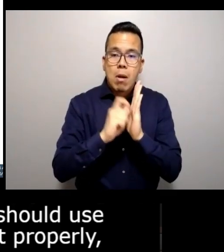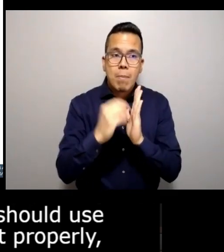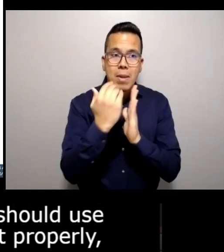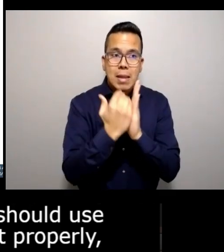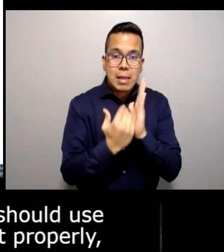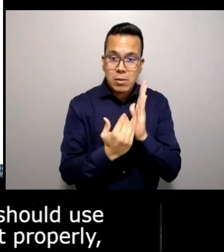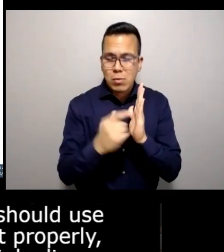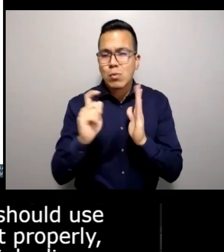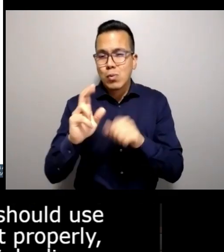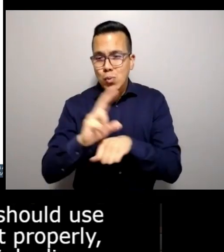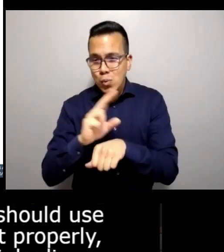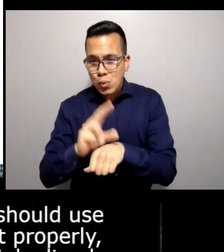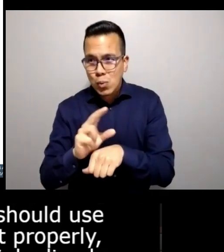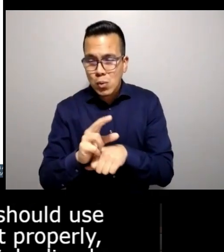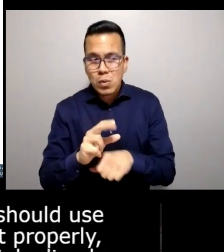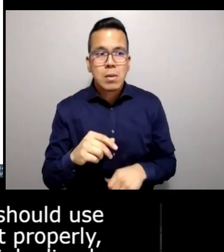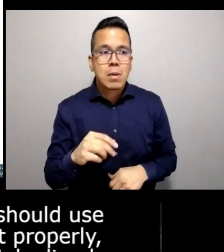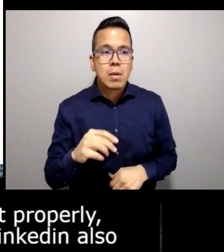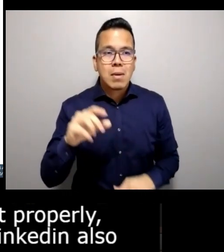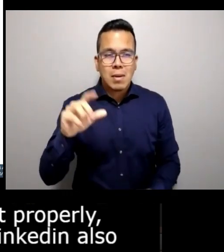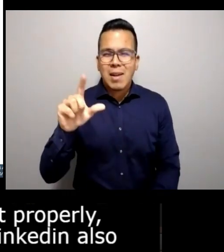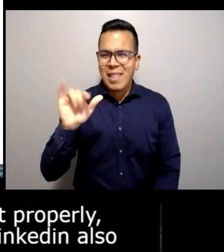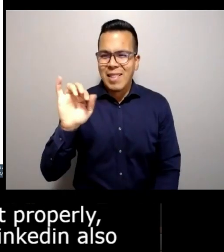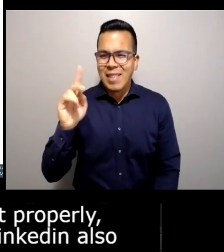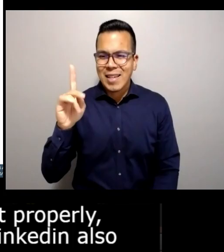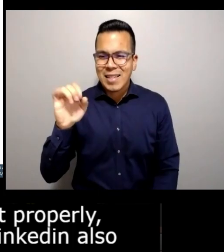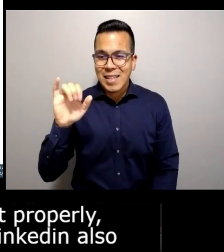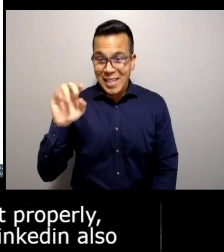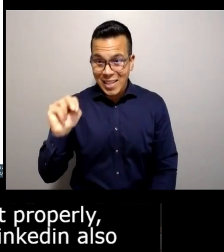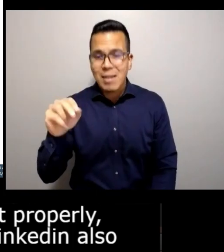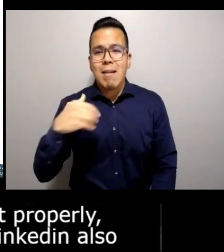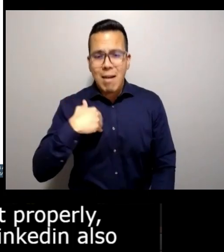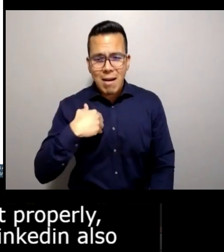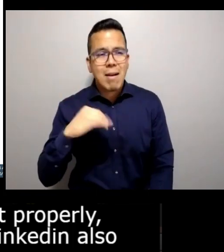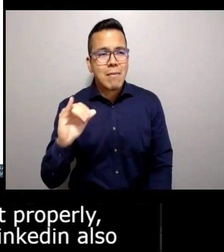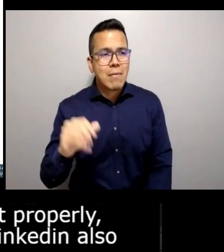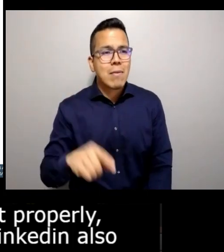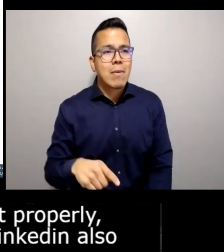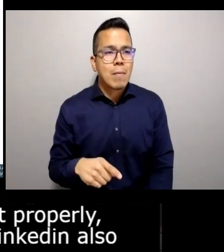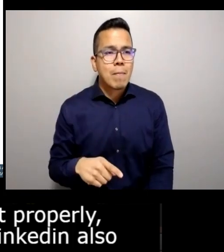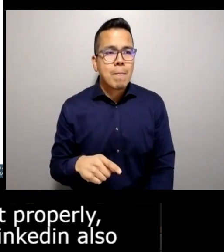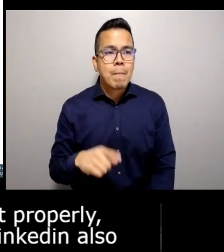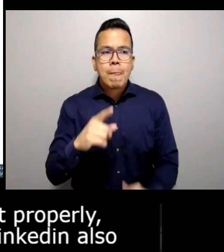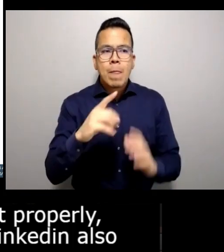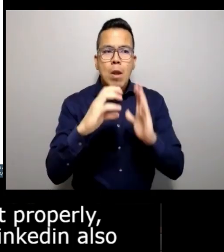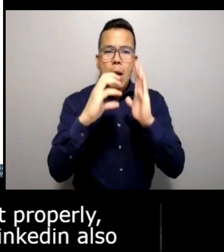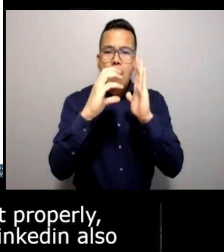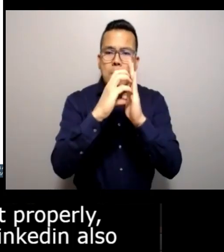a block quote tool that'll distinguish quotes from other text.